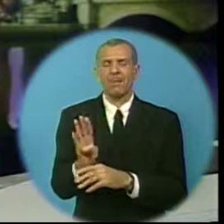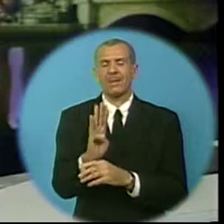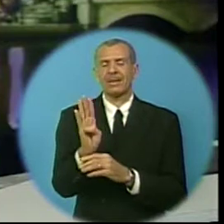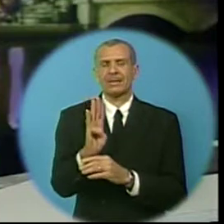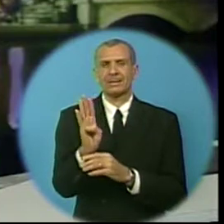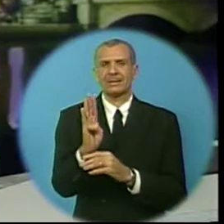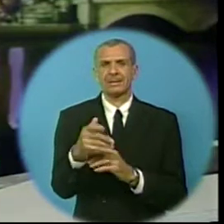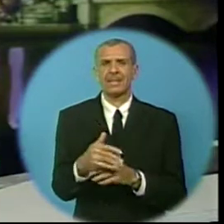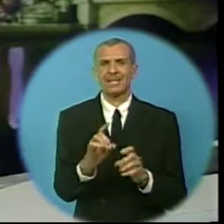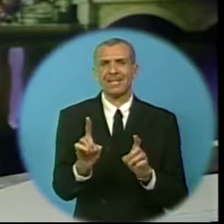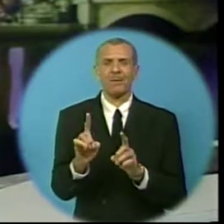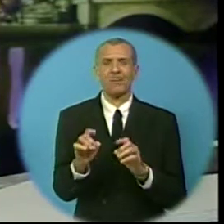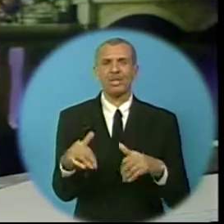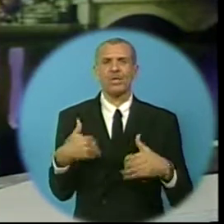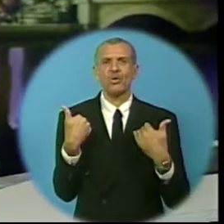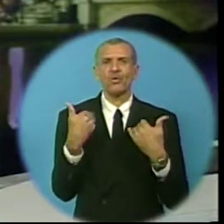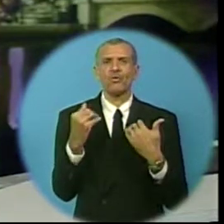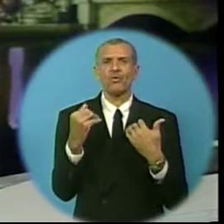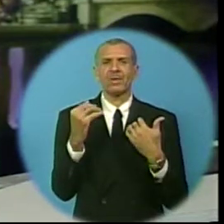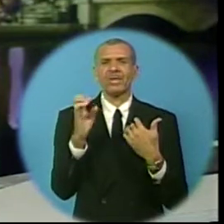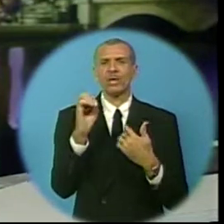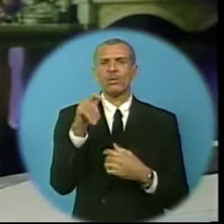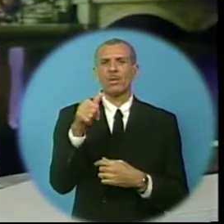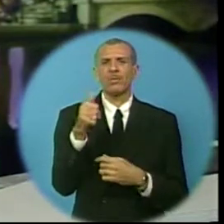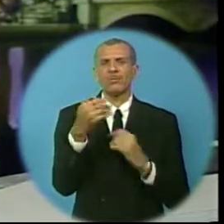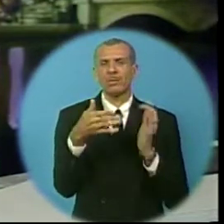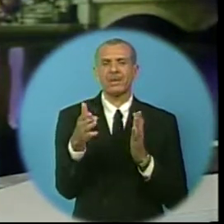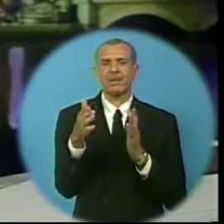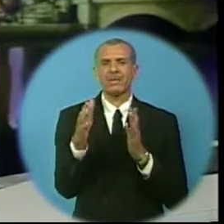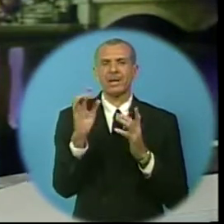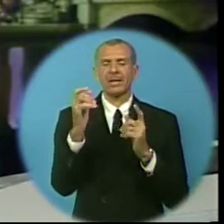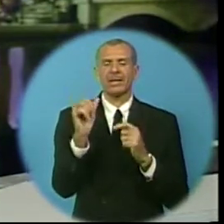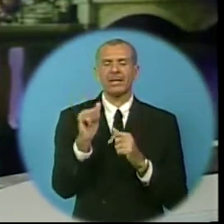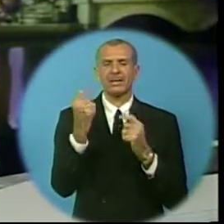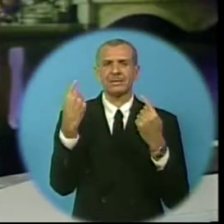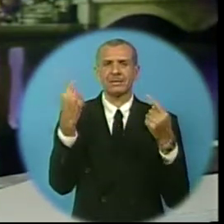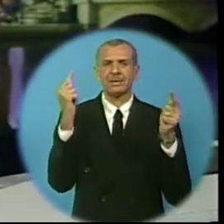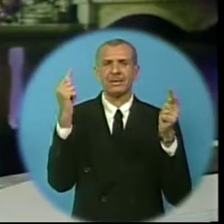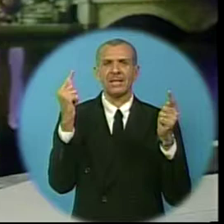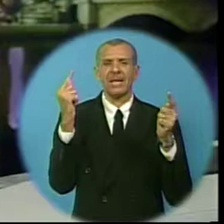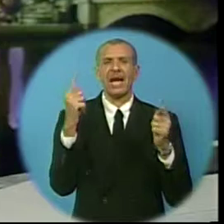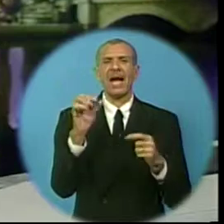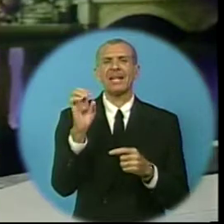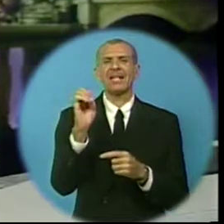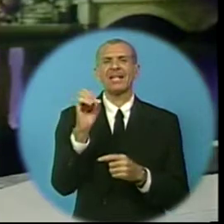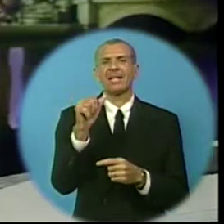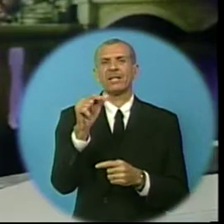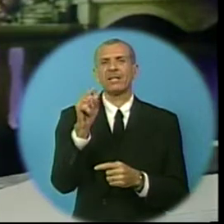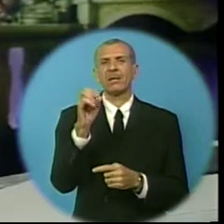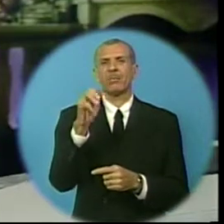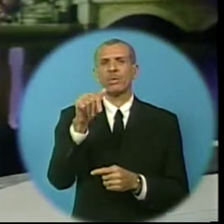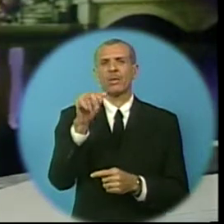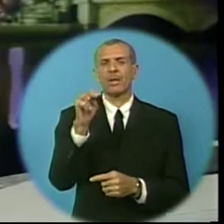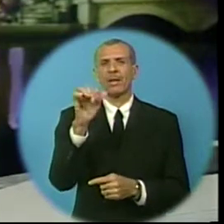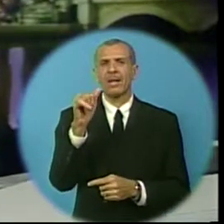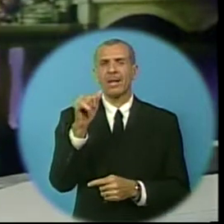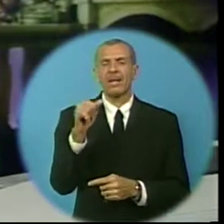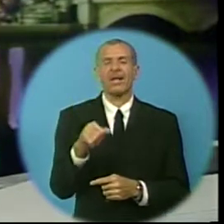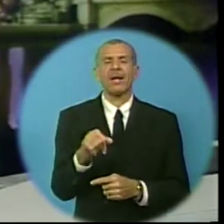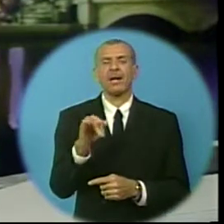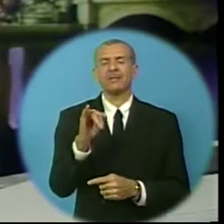being done by Youth Equipped to Achieve, or YEAH, and Entrepreneurial Youth Education Solutions, or